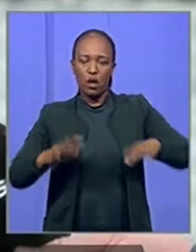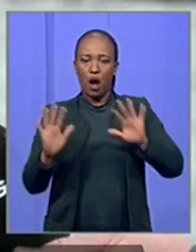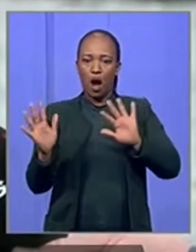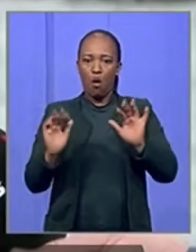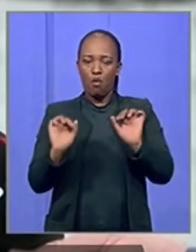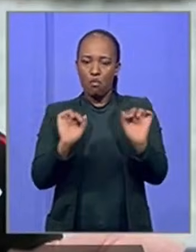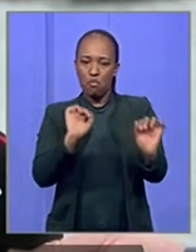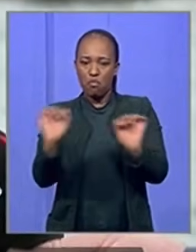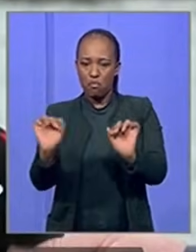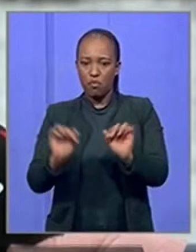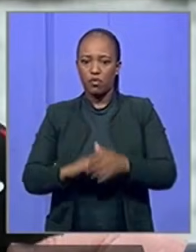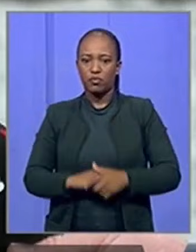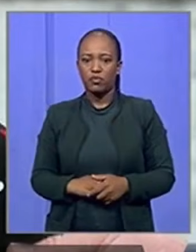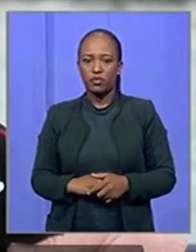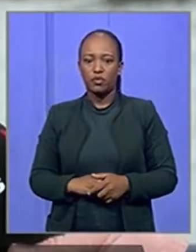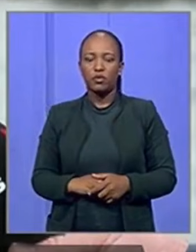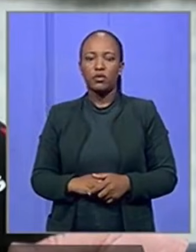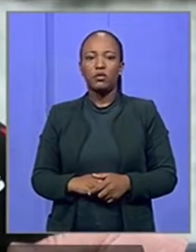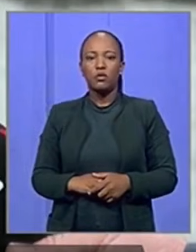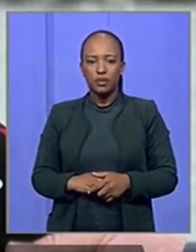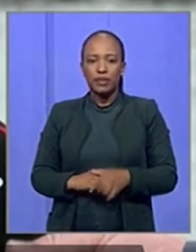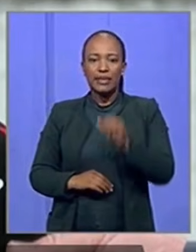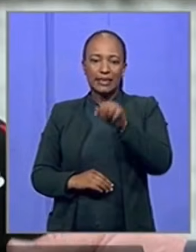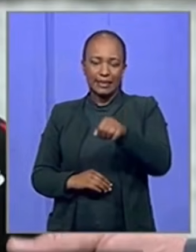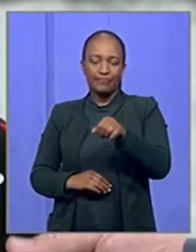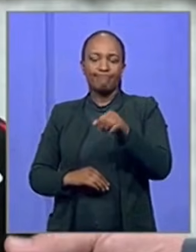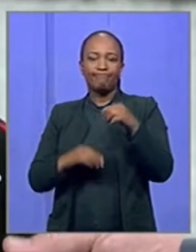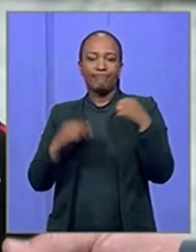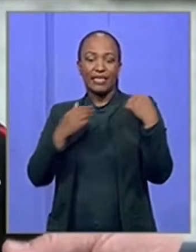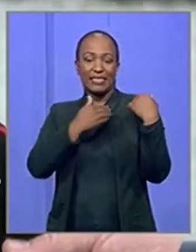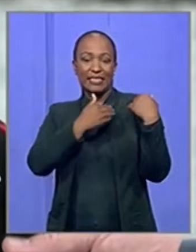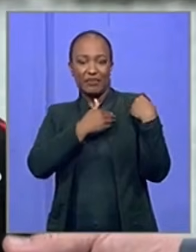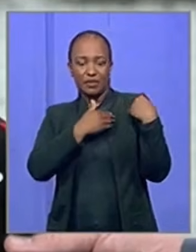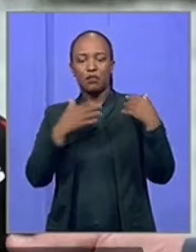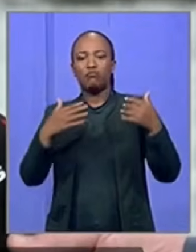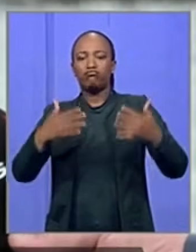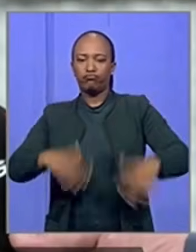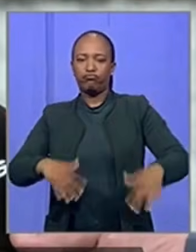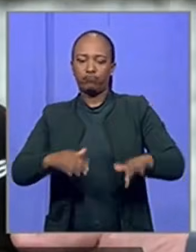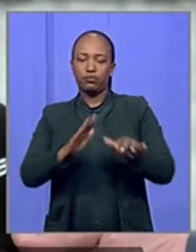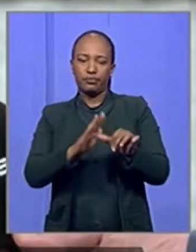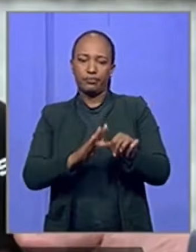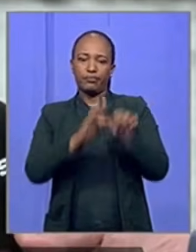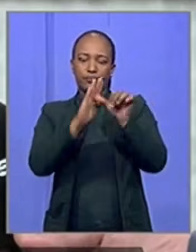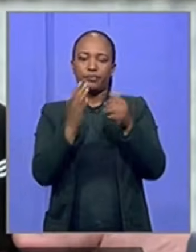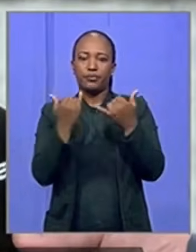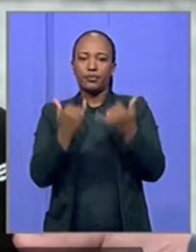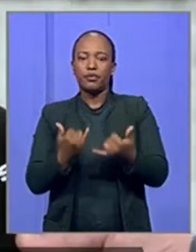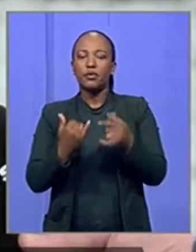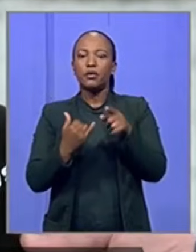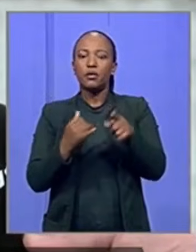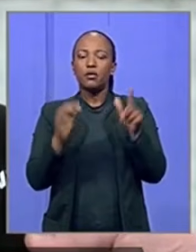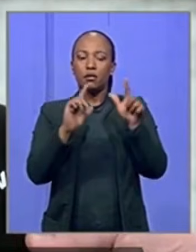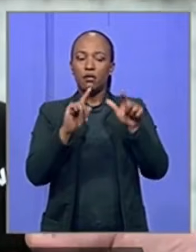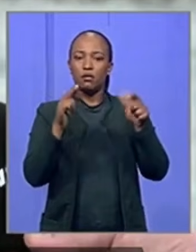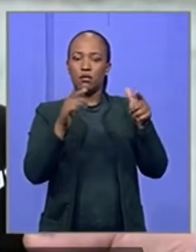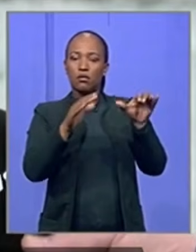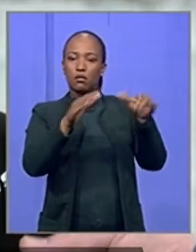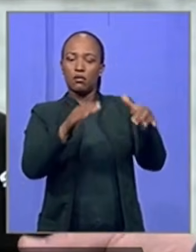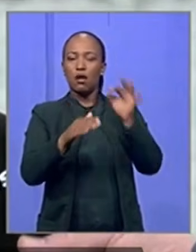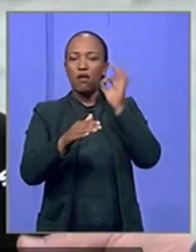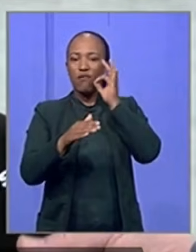While security is at the forefront of our planning and it's a major priority for us, we trust that the organising committee and the French government will do a good job